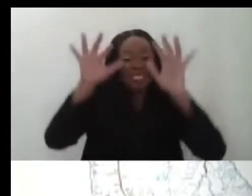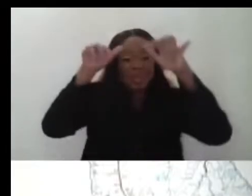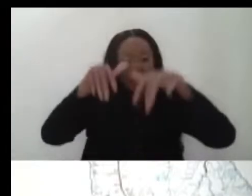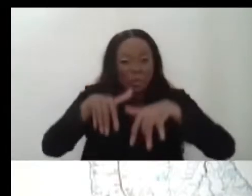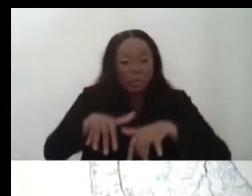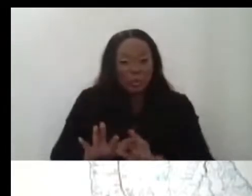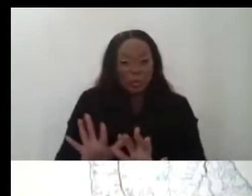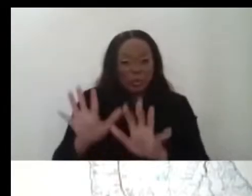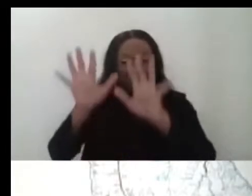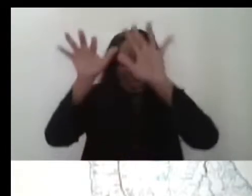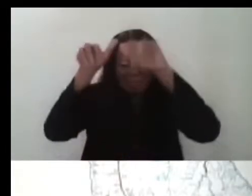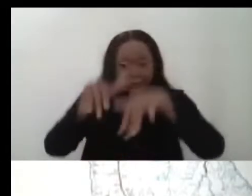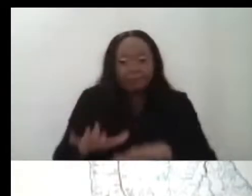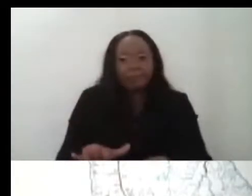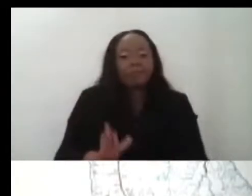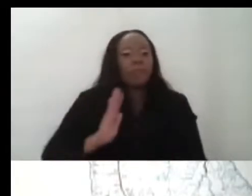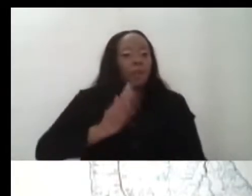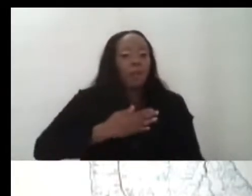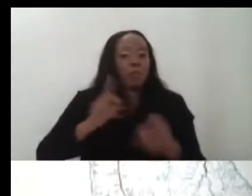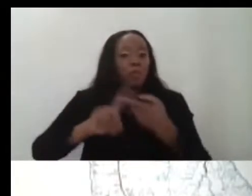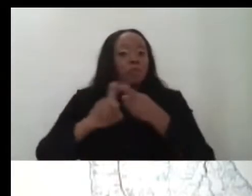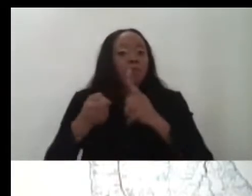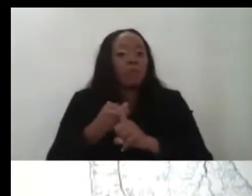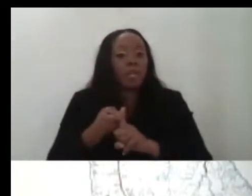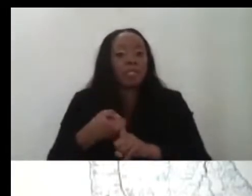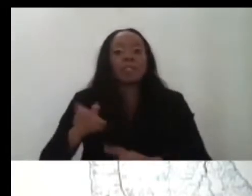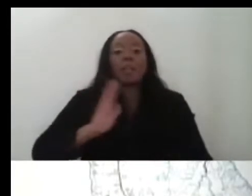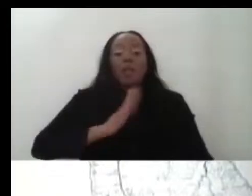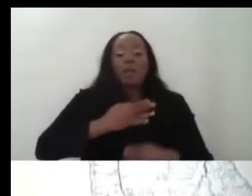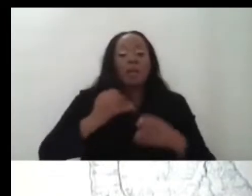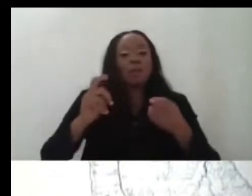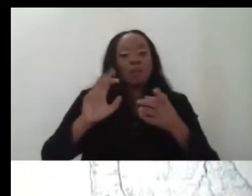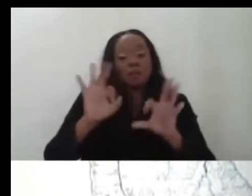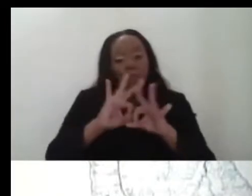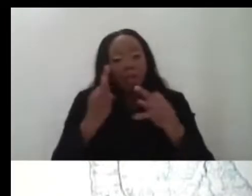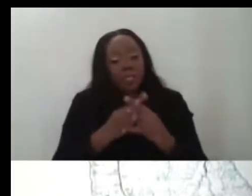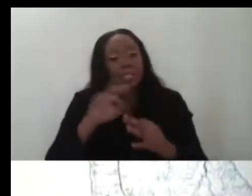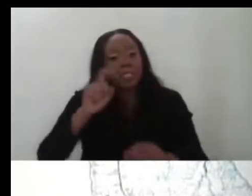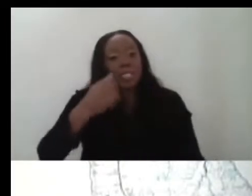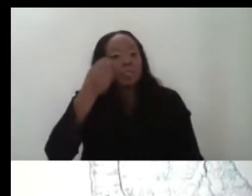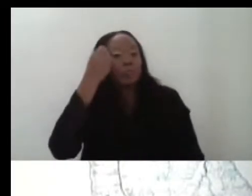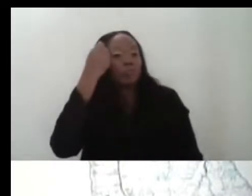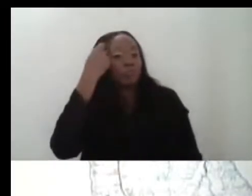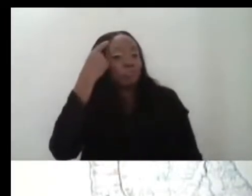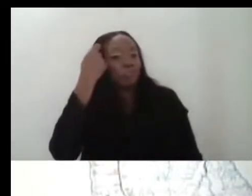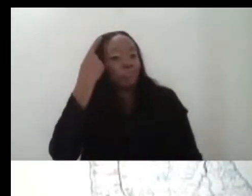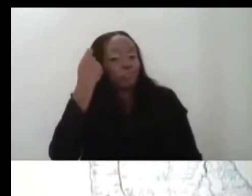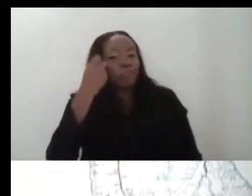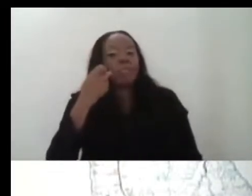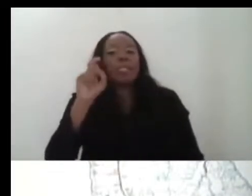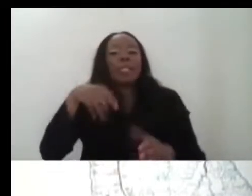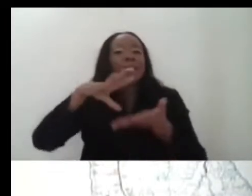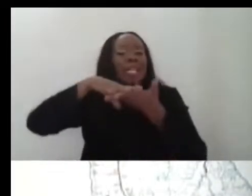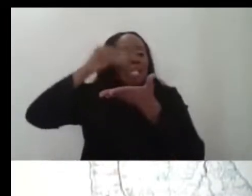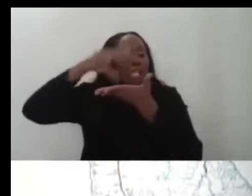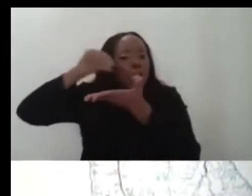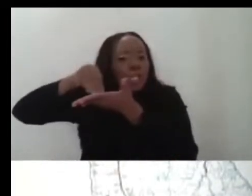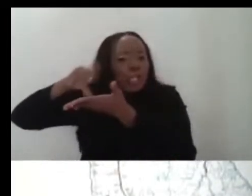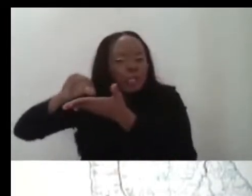families, our work colleagues are all sensitized to the potential threats, how they should prepare and respond to those